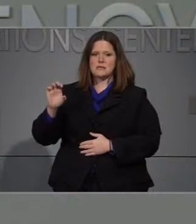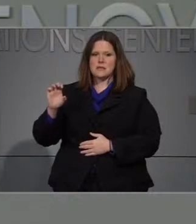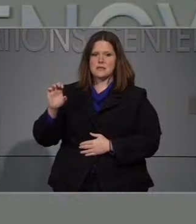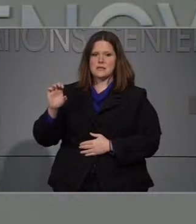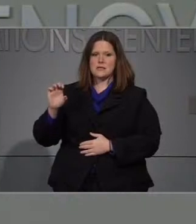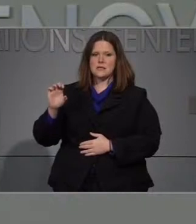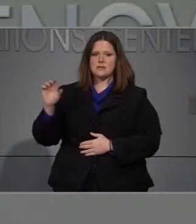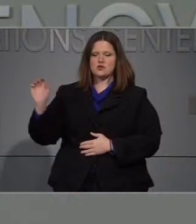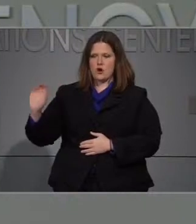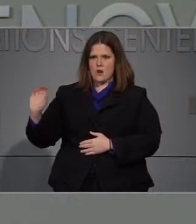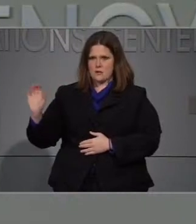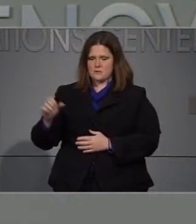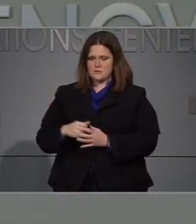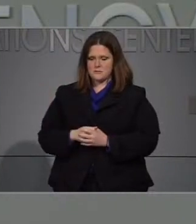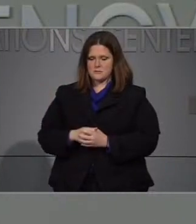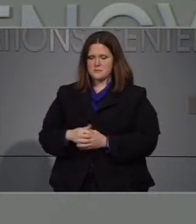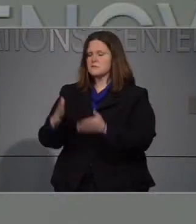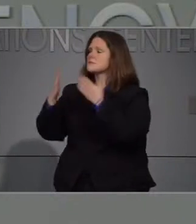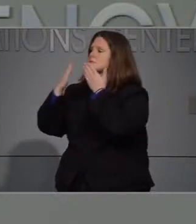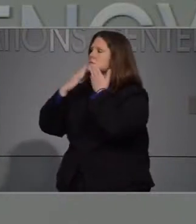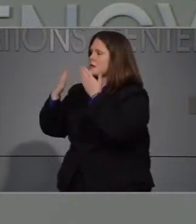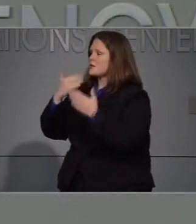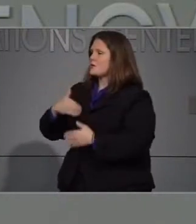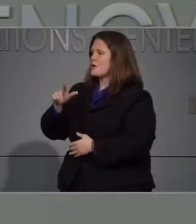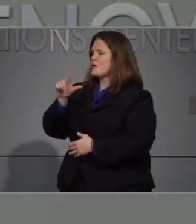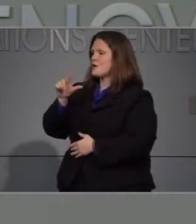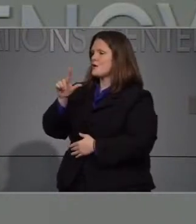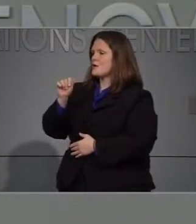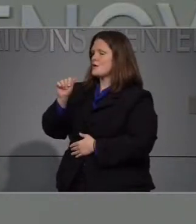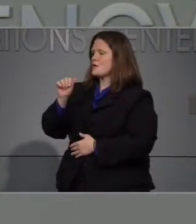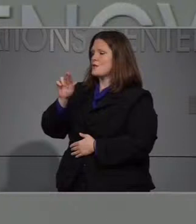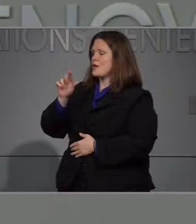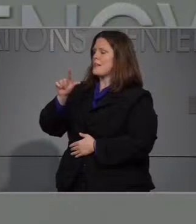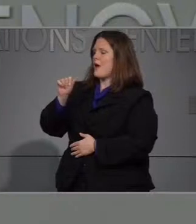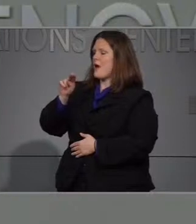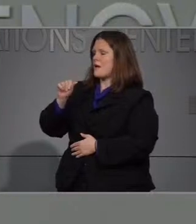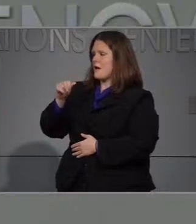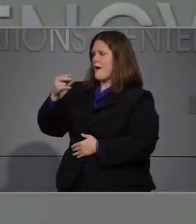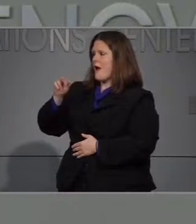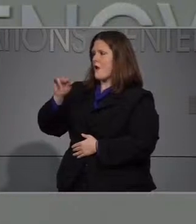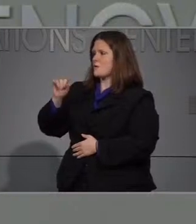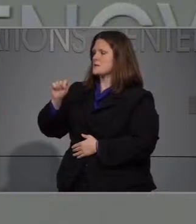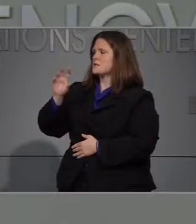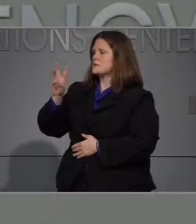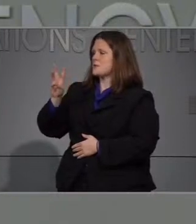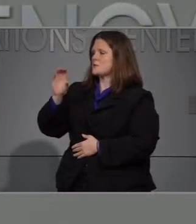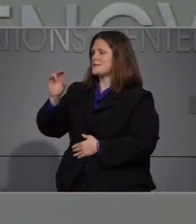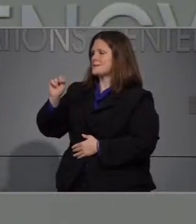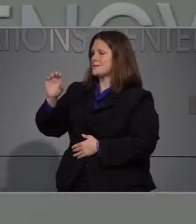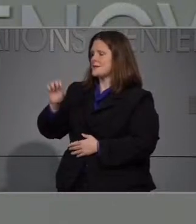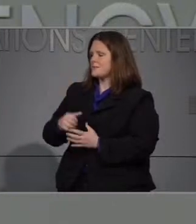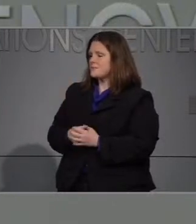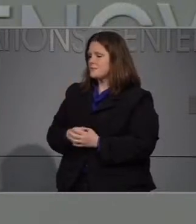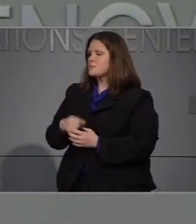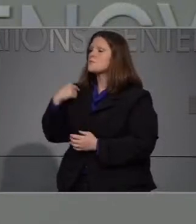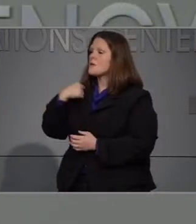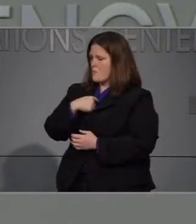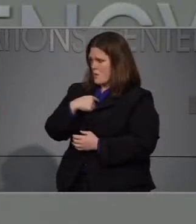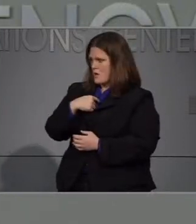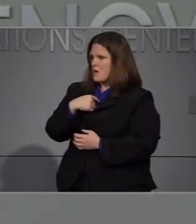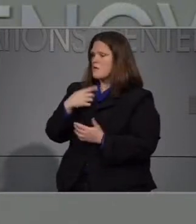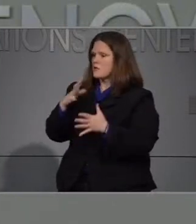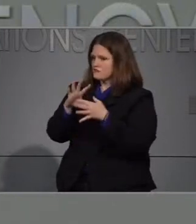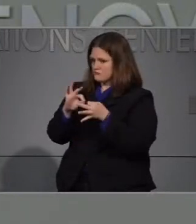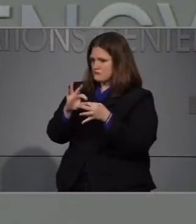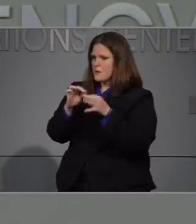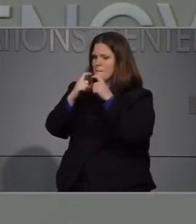Hi, thanks for the question. This is Lana Harris, WCNC. So we have measures in place like the mask requirement, and we're still in